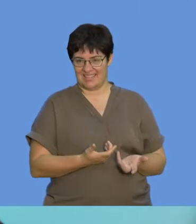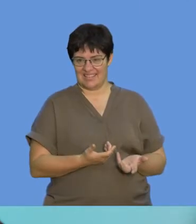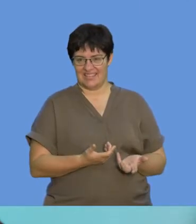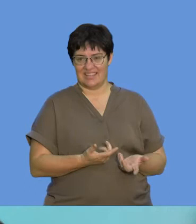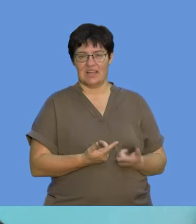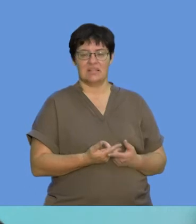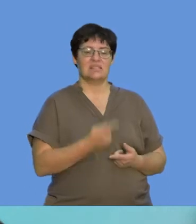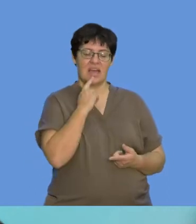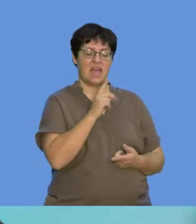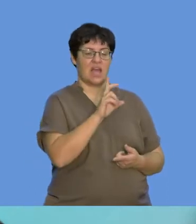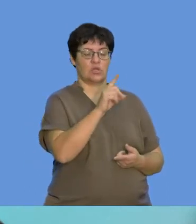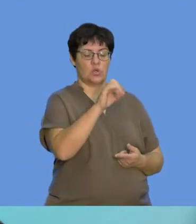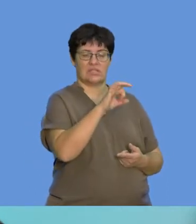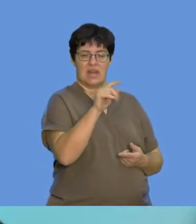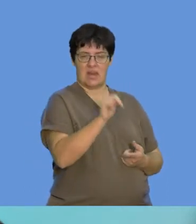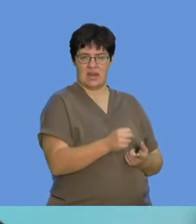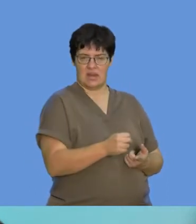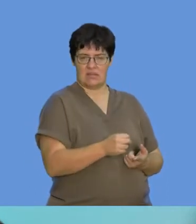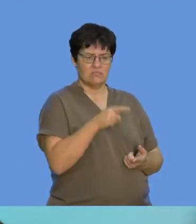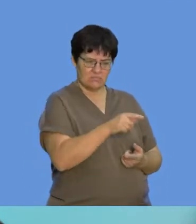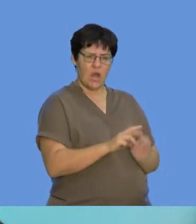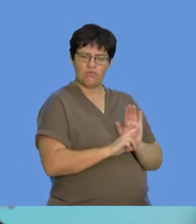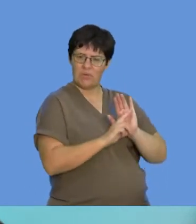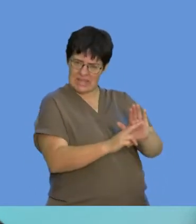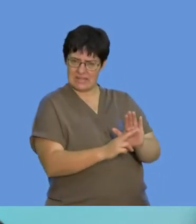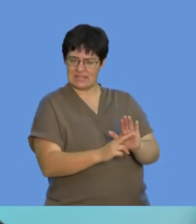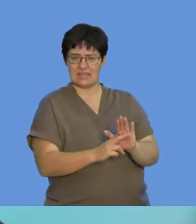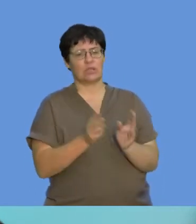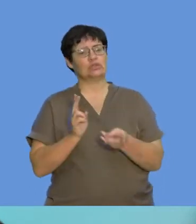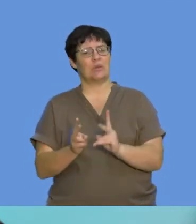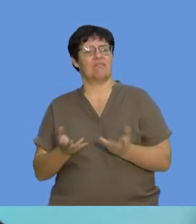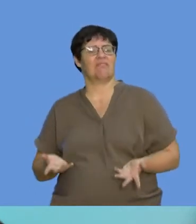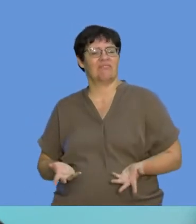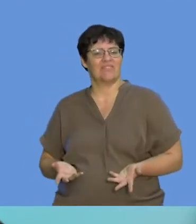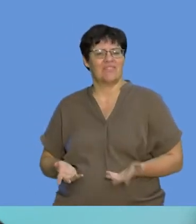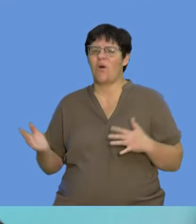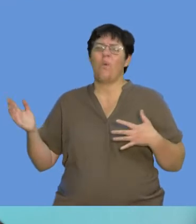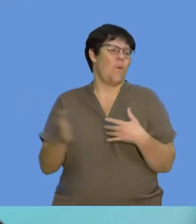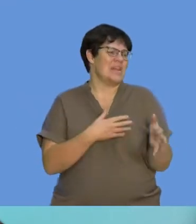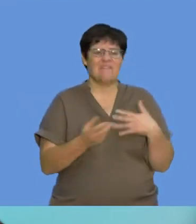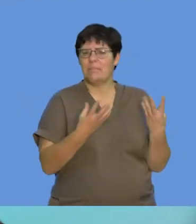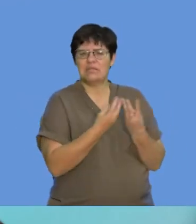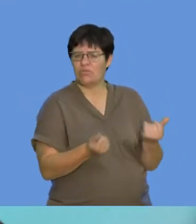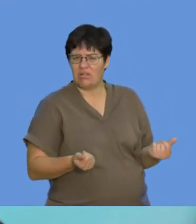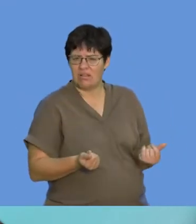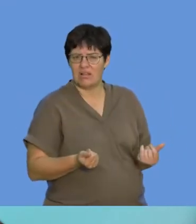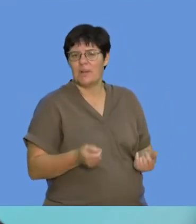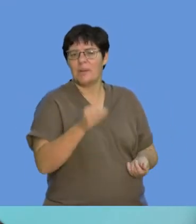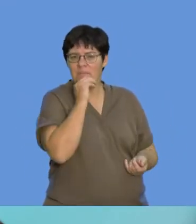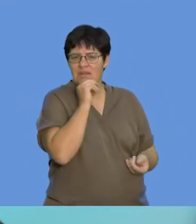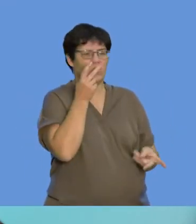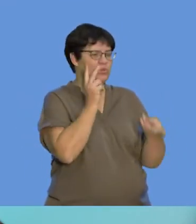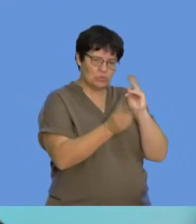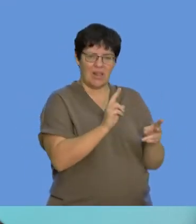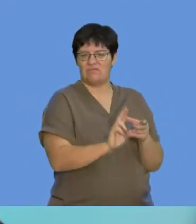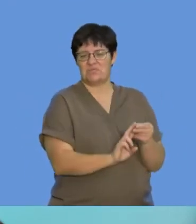so if we talk about a dozen represents a number, okay? That number for any, whatever material you are talking about,